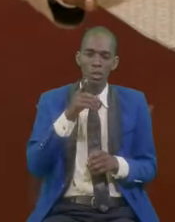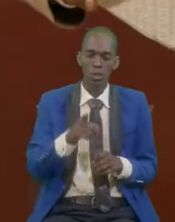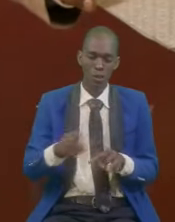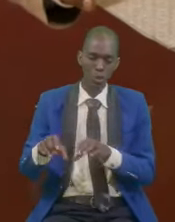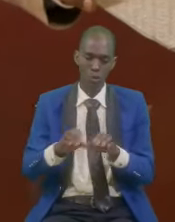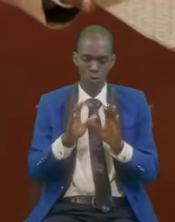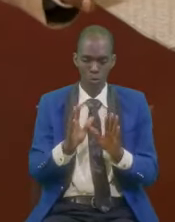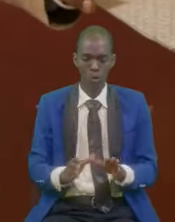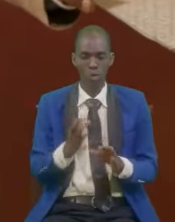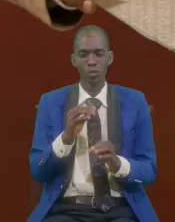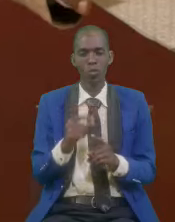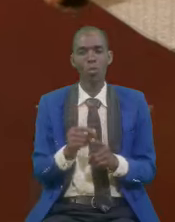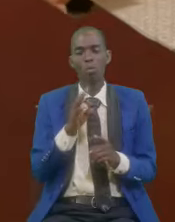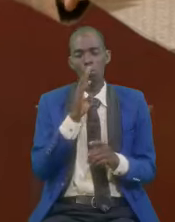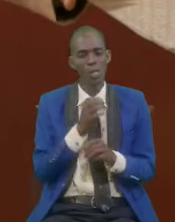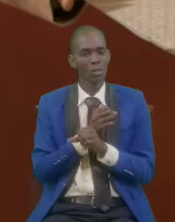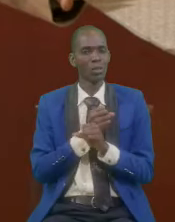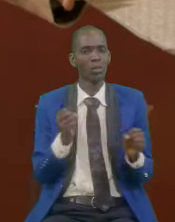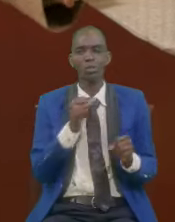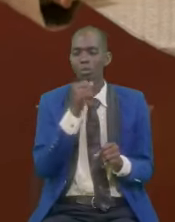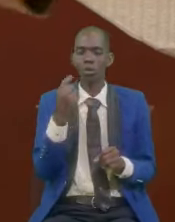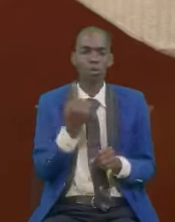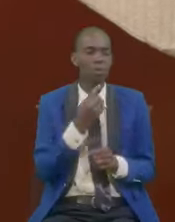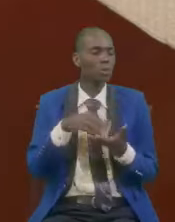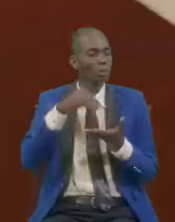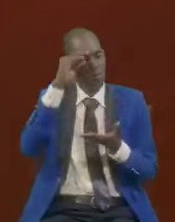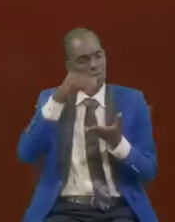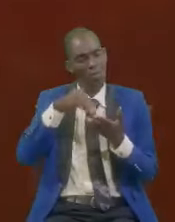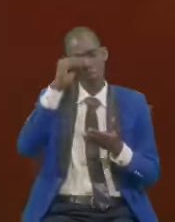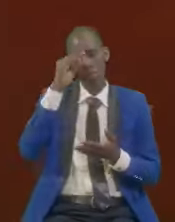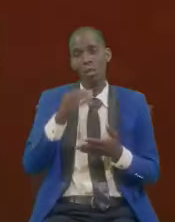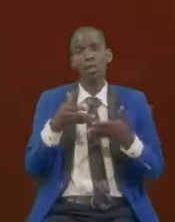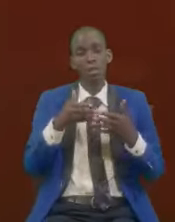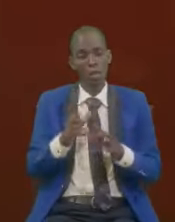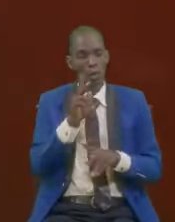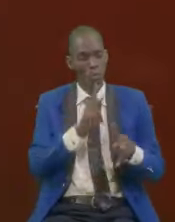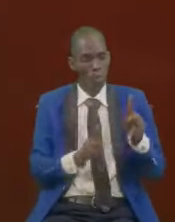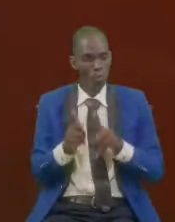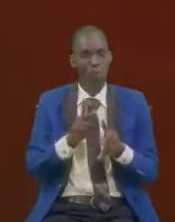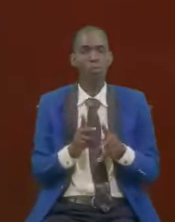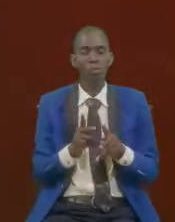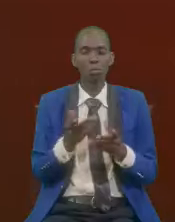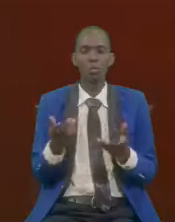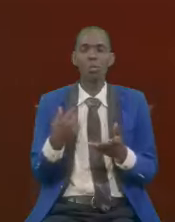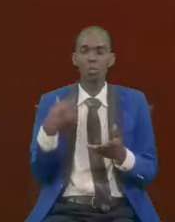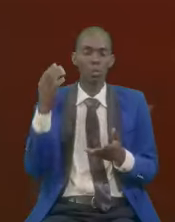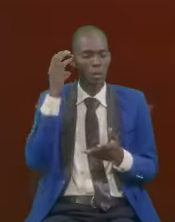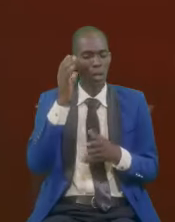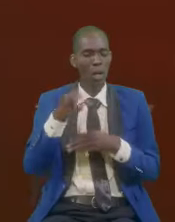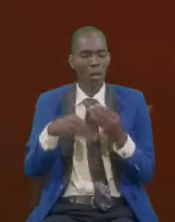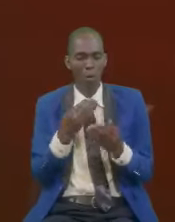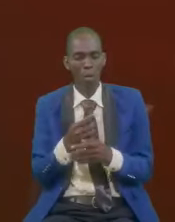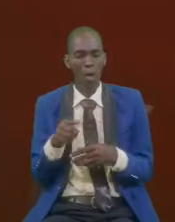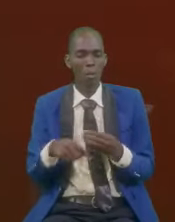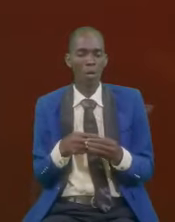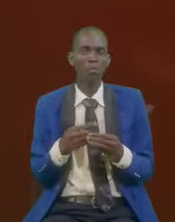the word. Get born again, not hearers only. There are people here that hear about holiness, holiness, sanctification is the